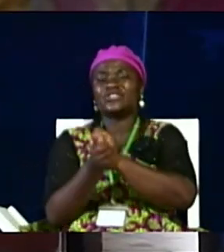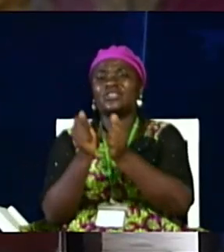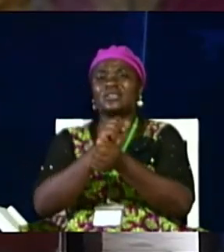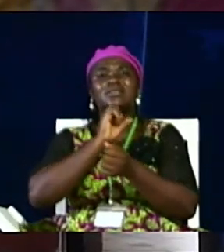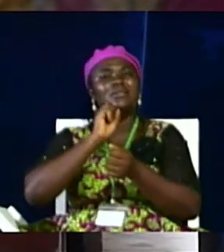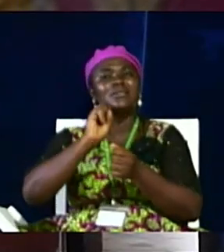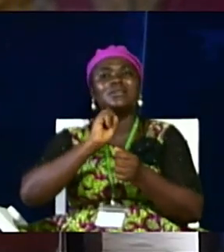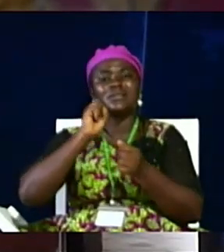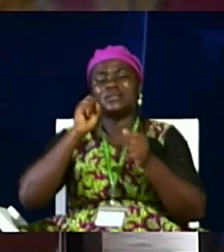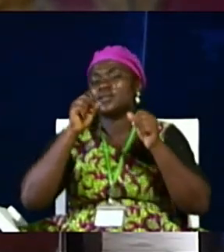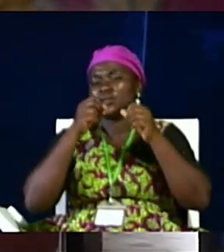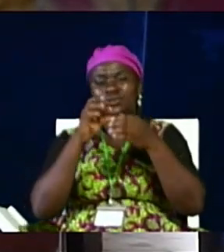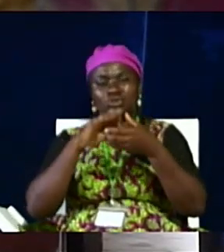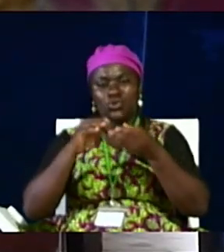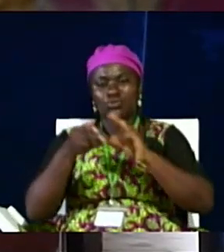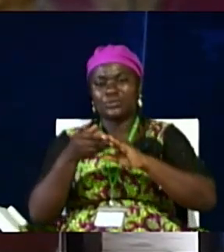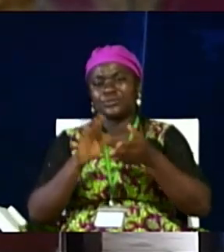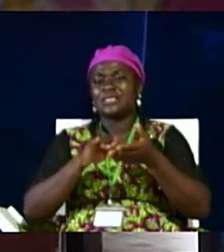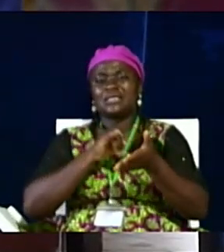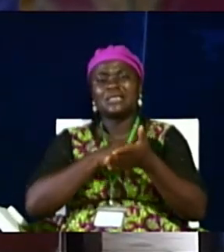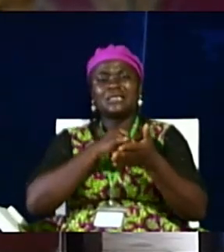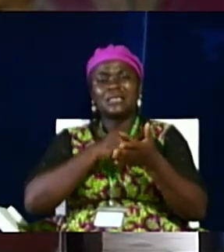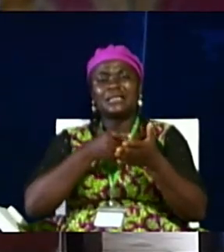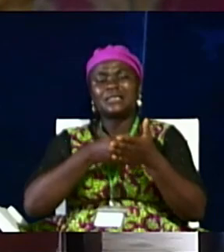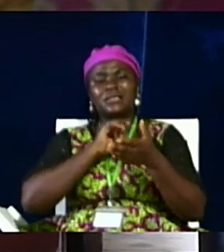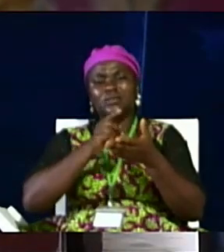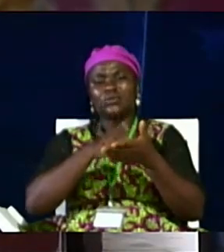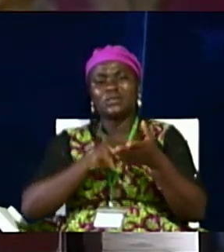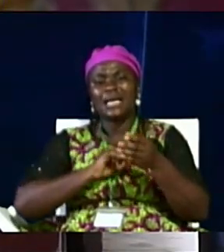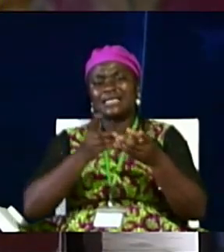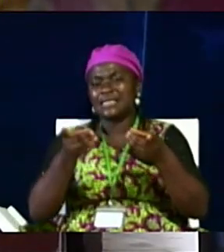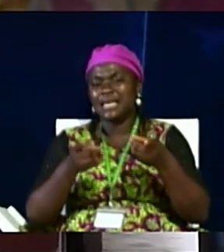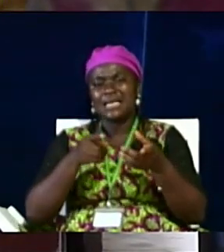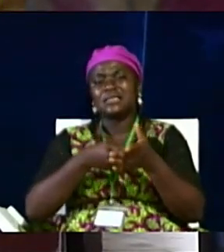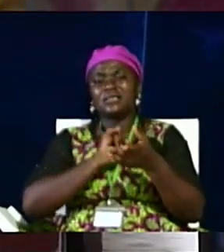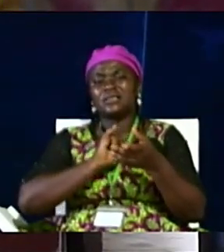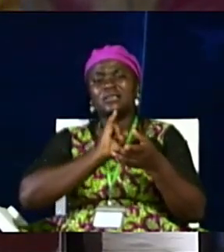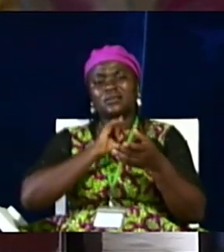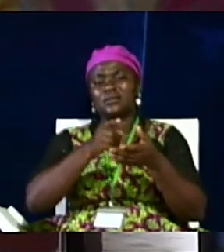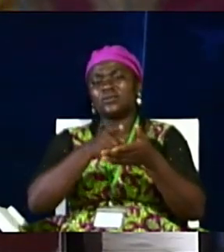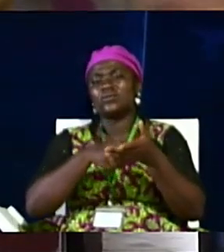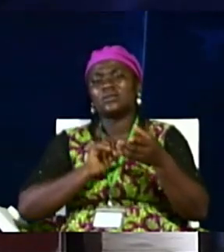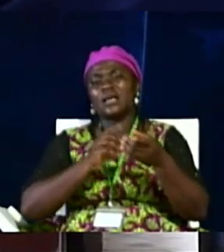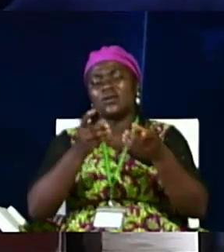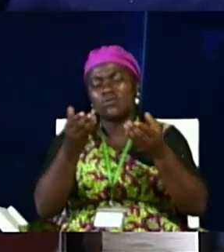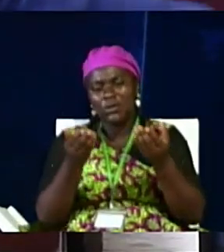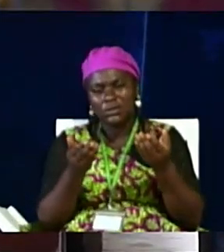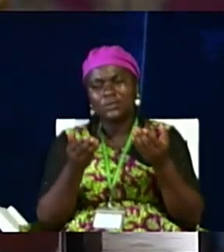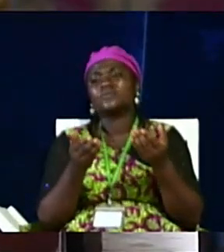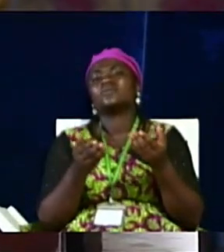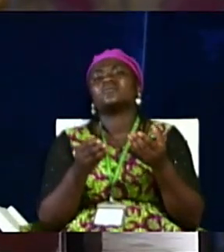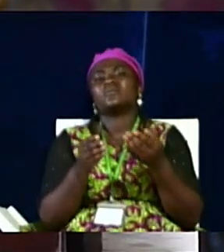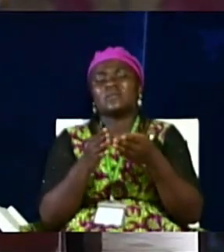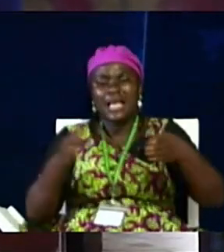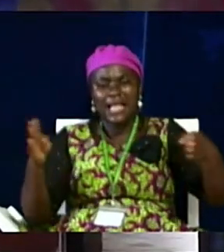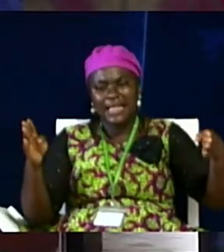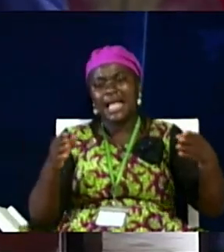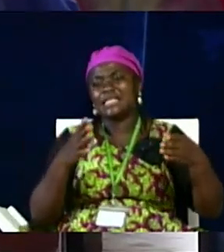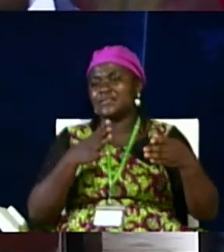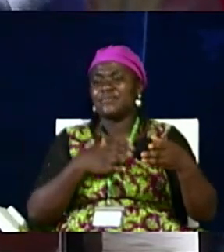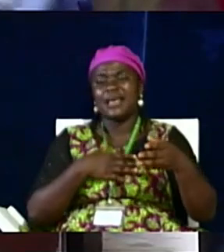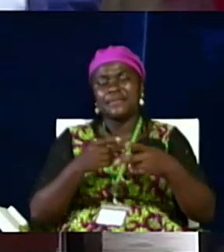I desire. This is what I want. Oh, that thou will bless me indeed. Enlarge my course. Let